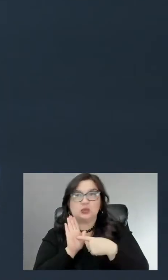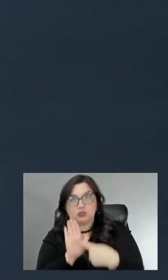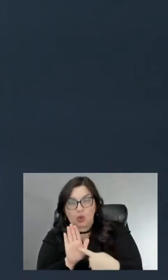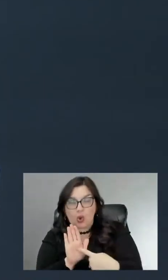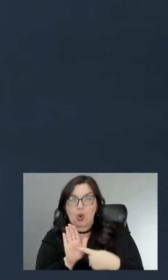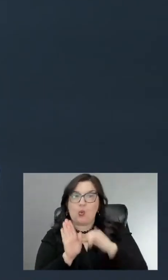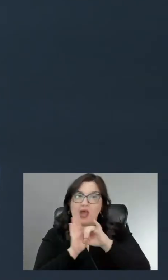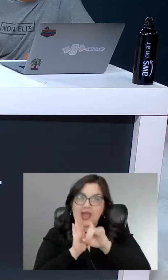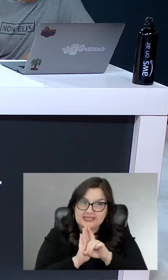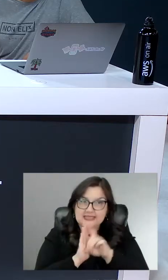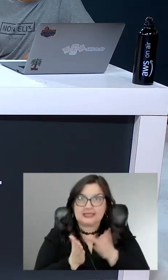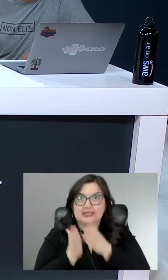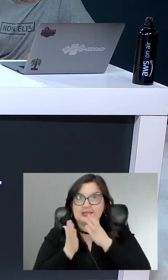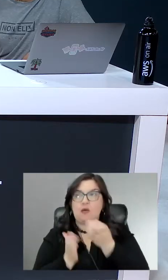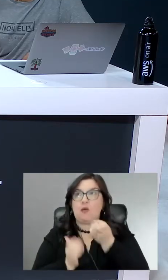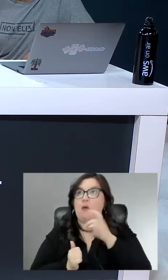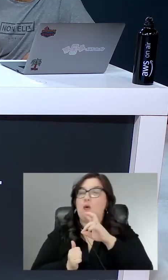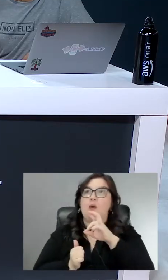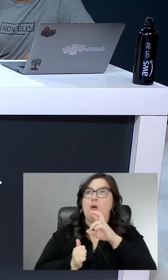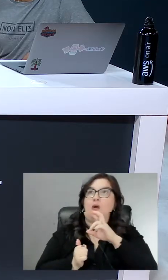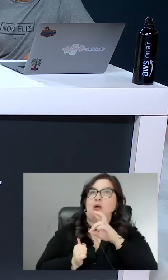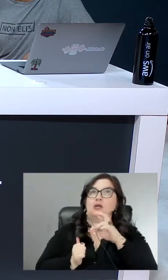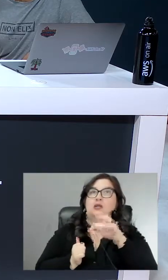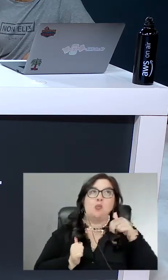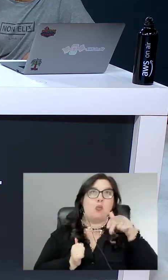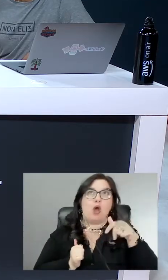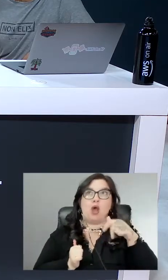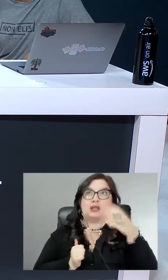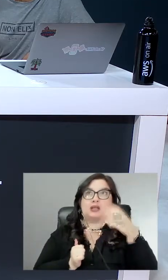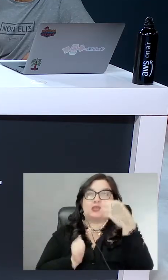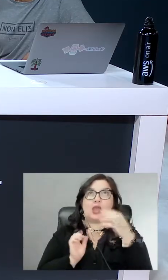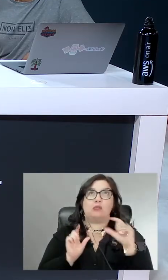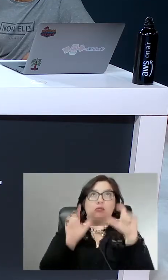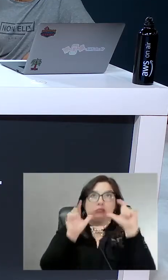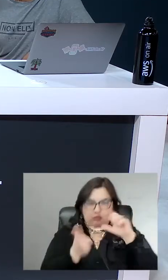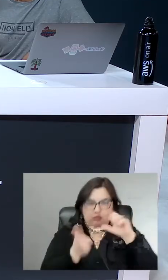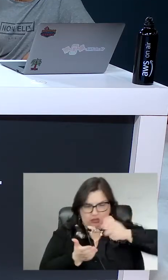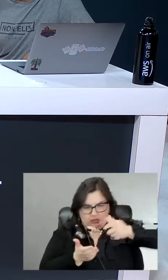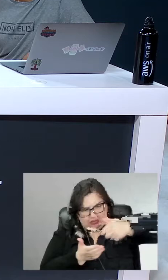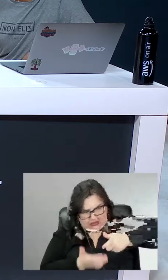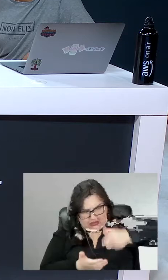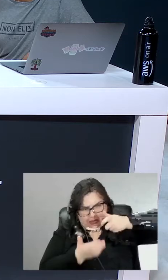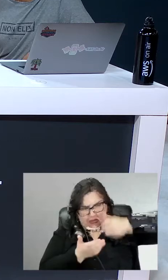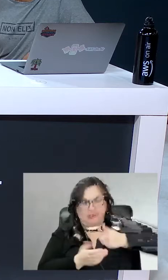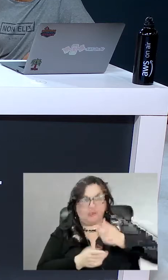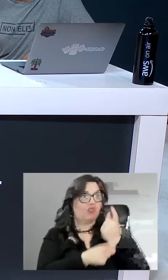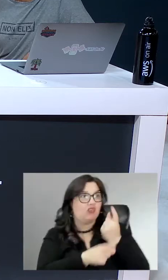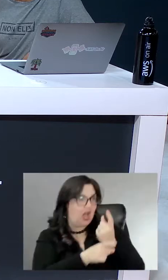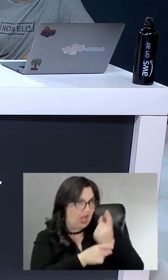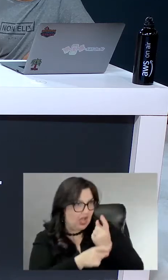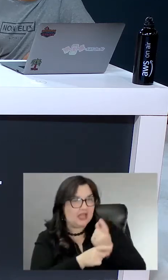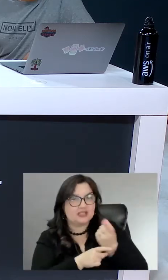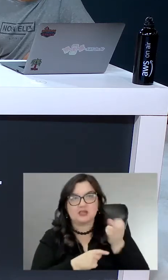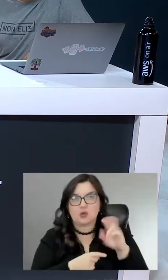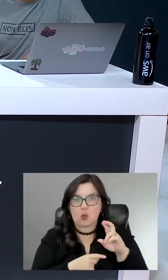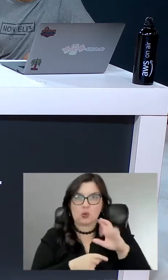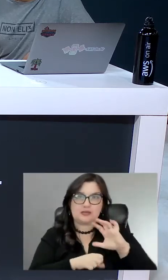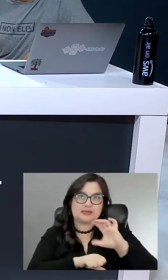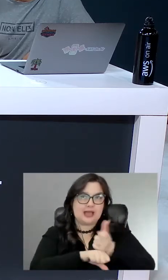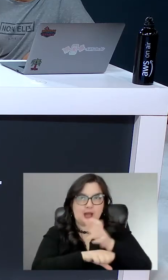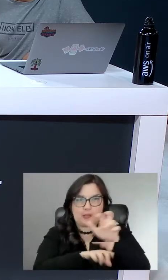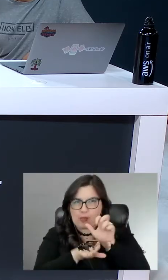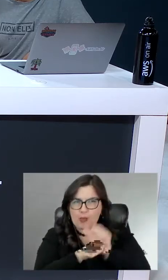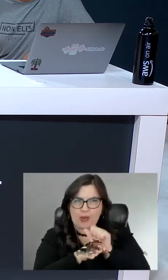up to the camera. Absolutely, and getting it right, or even like scheduling an appointment. Right. All of this